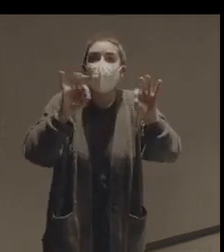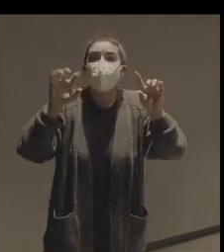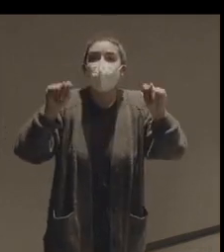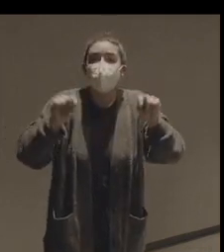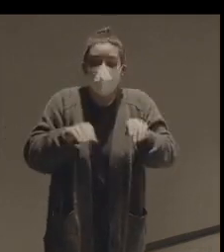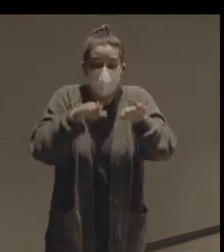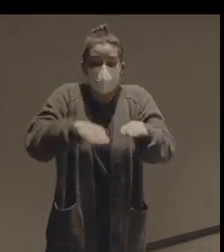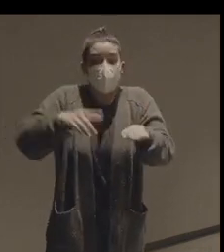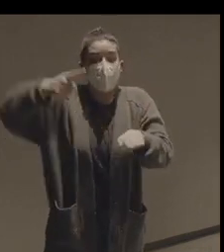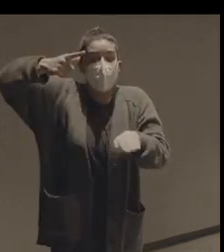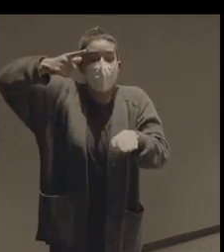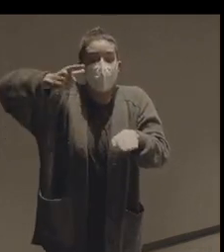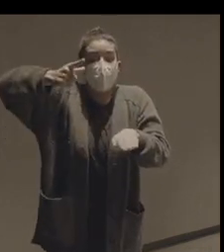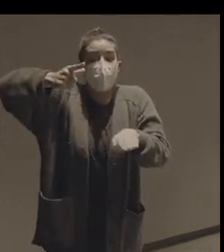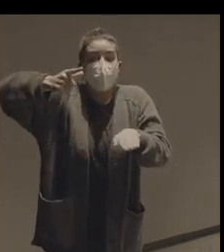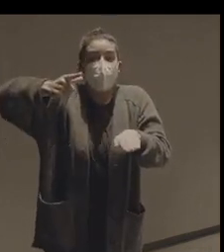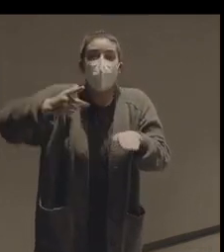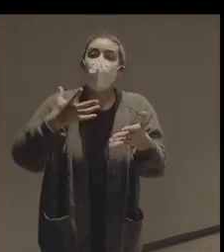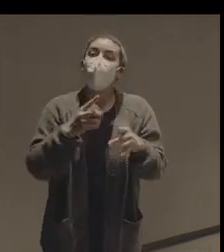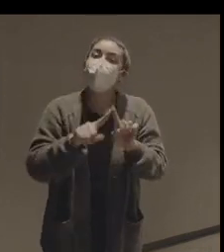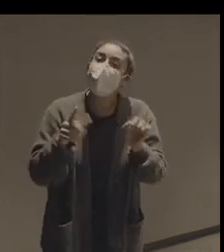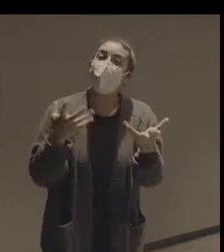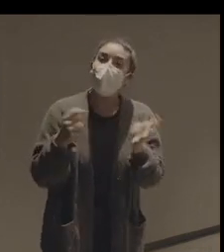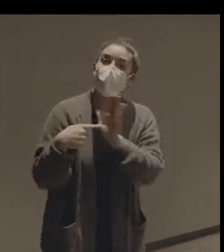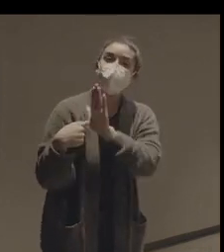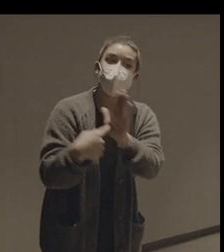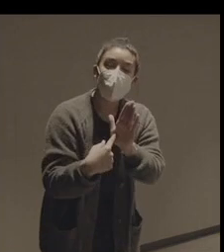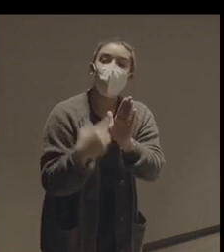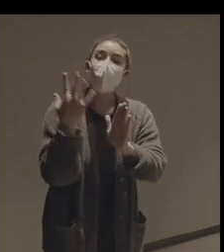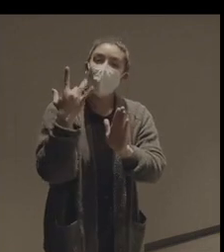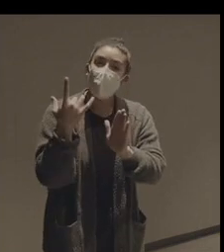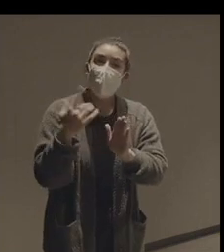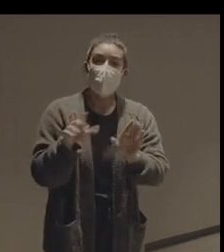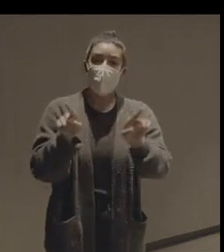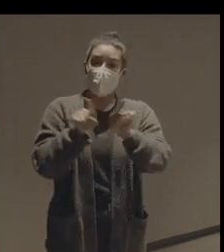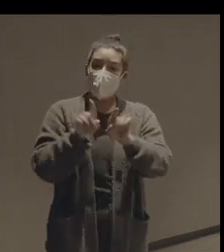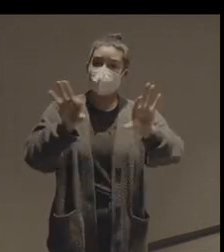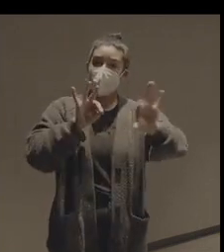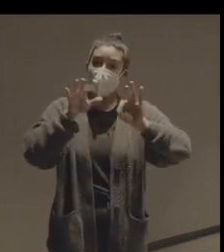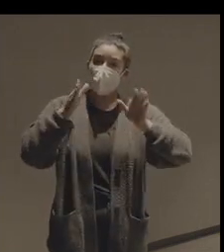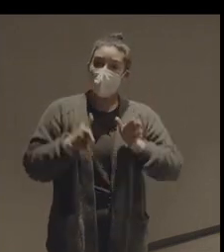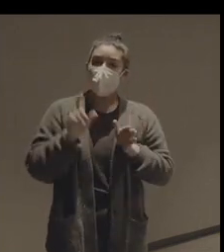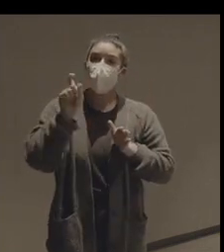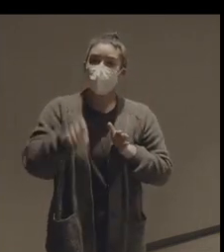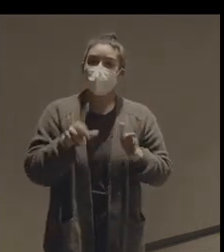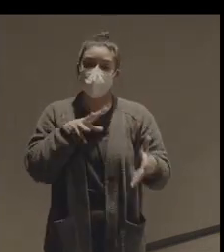enforce that you really need to be in this work to see it and experience and to know it.